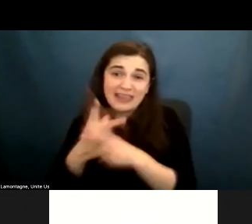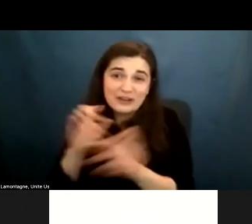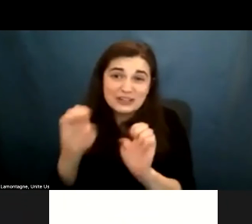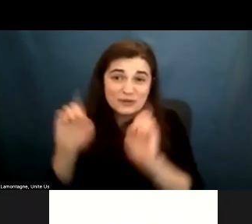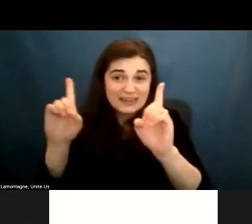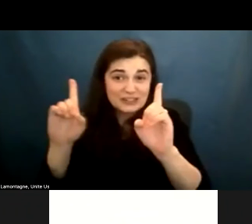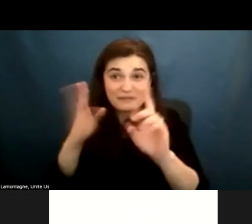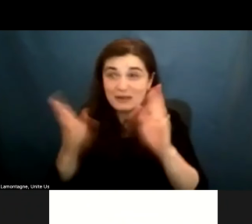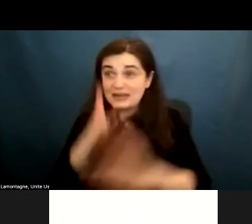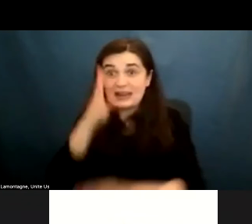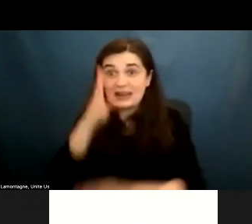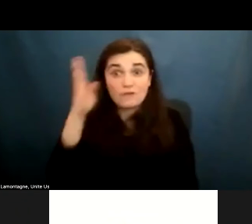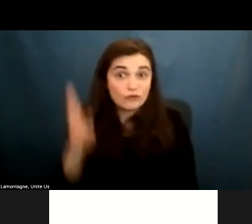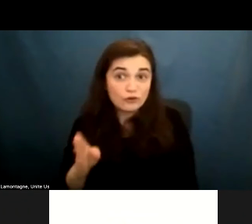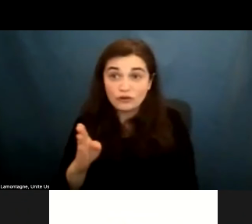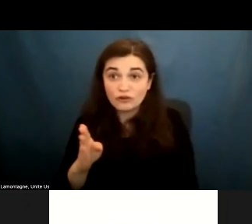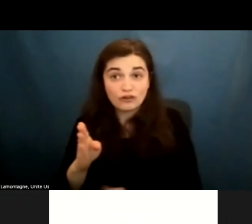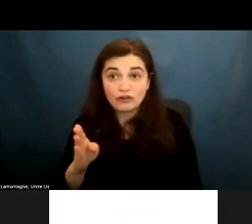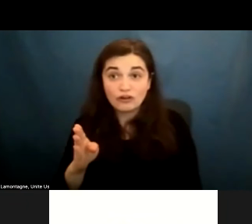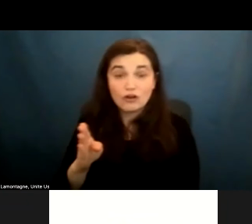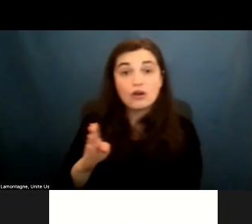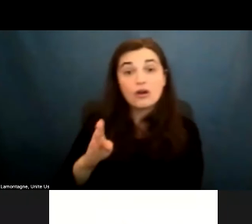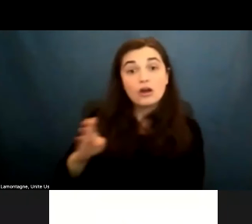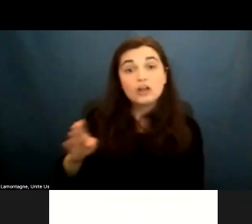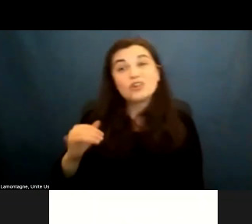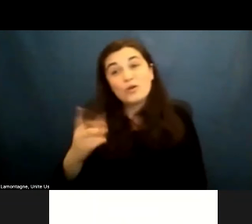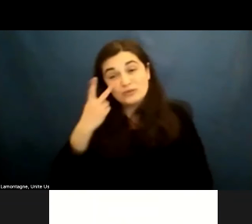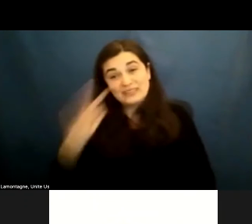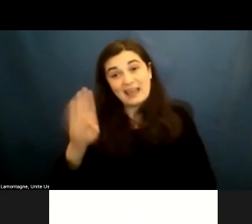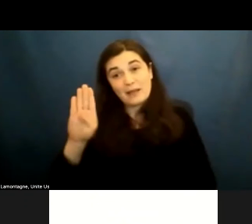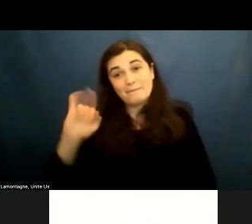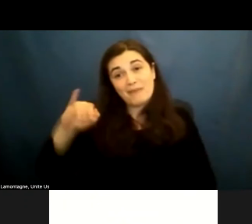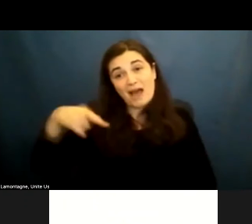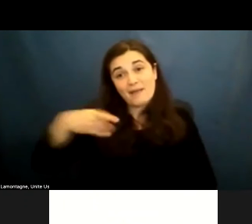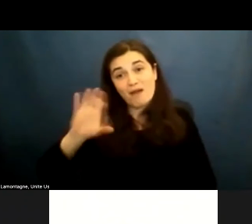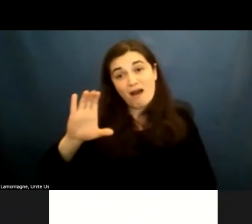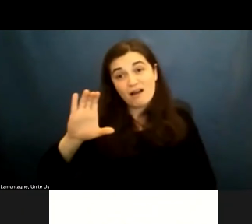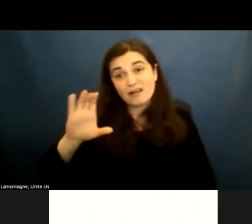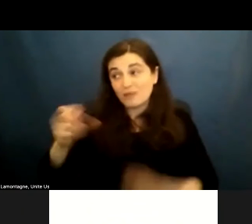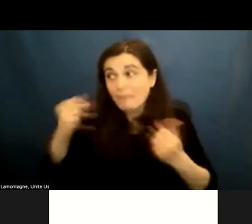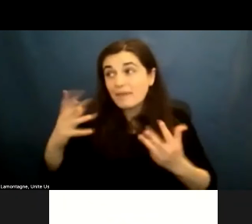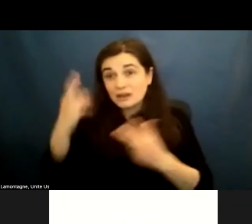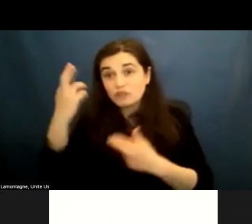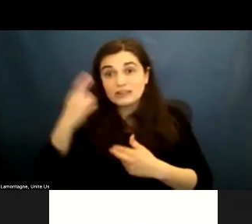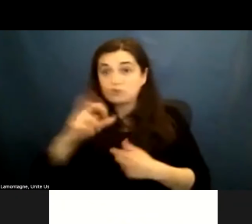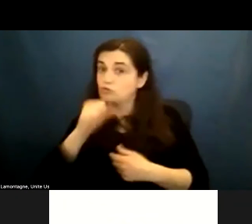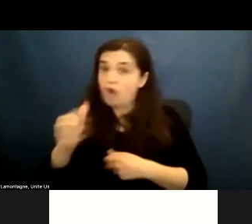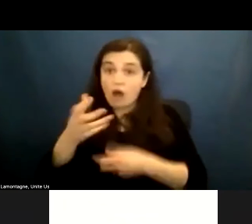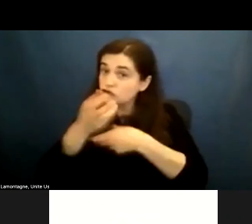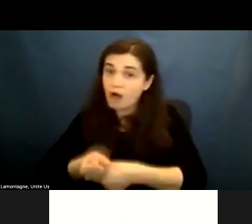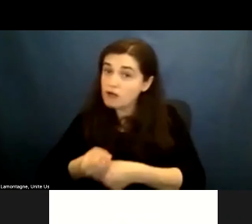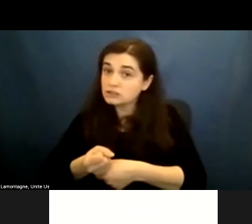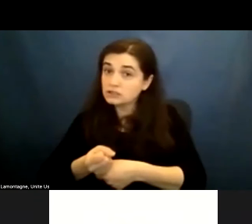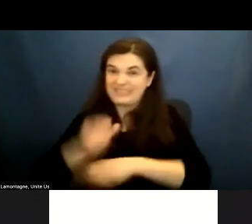have the tools to understand that. When you look at BIPOC communities, there are a lot of reasons to distrust the established